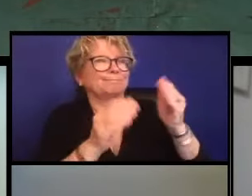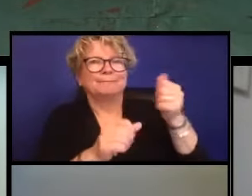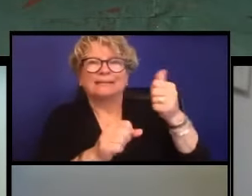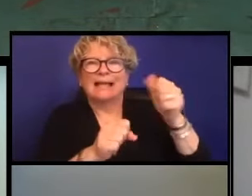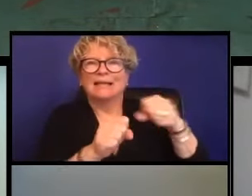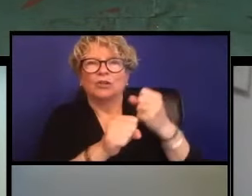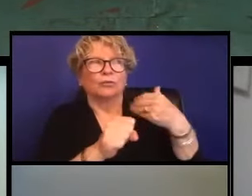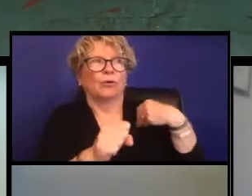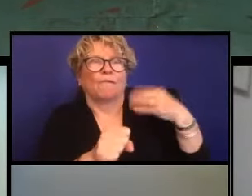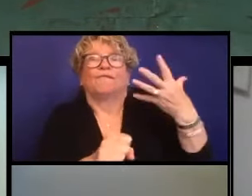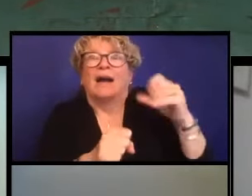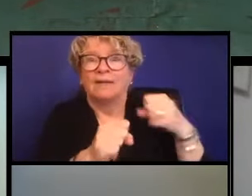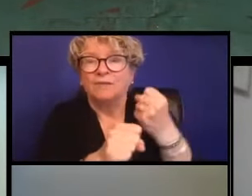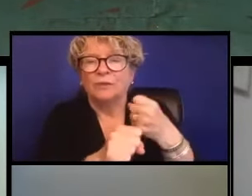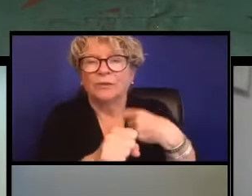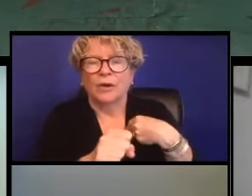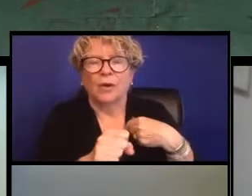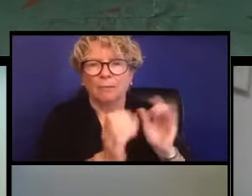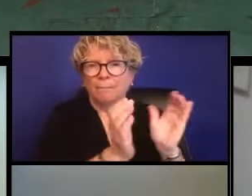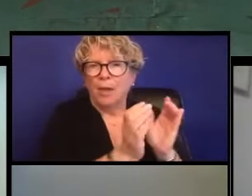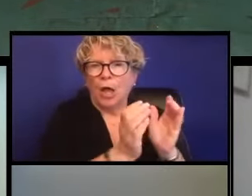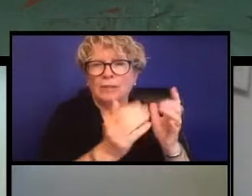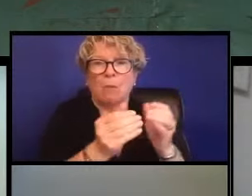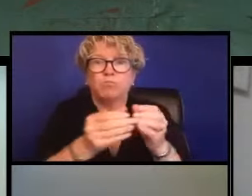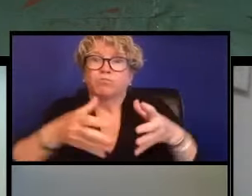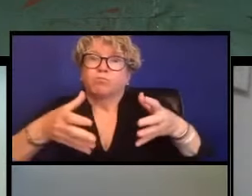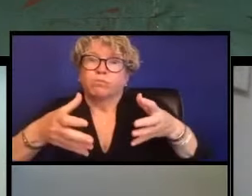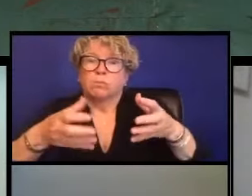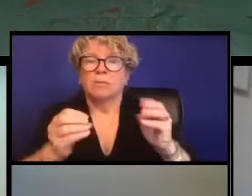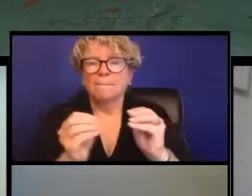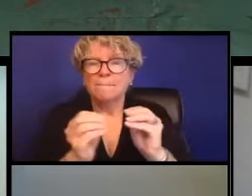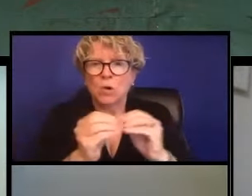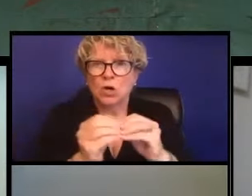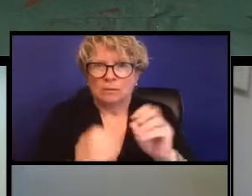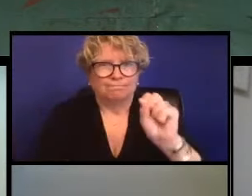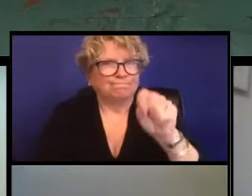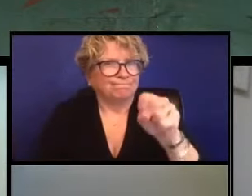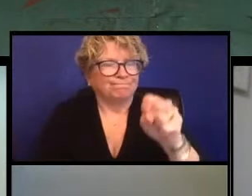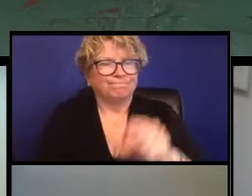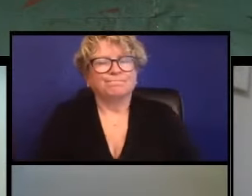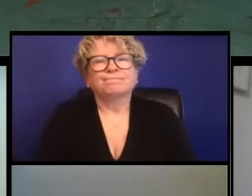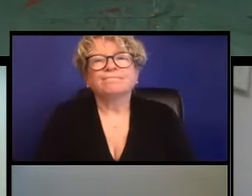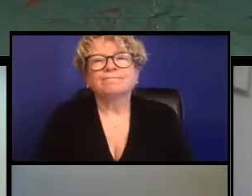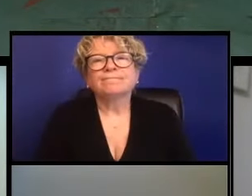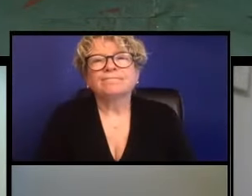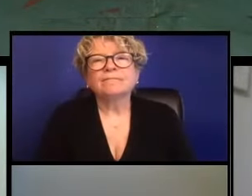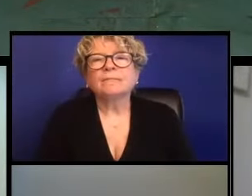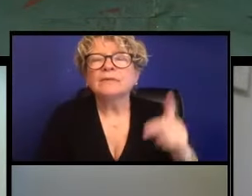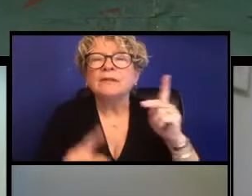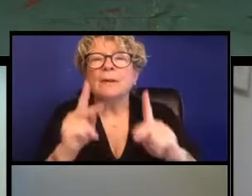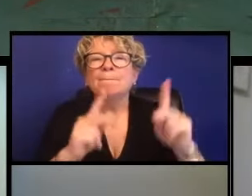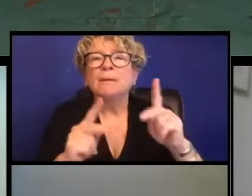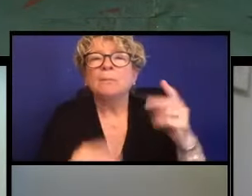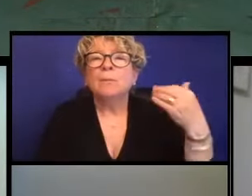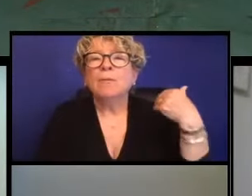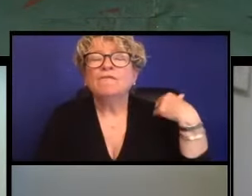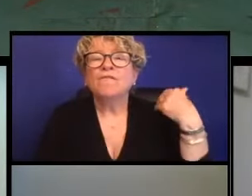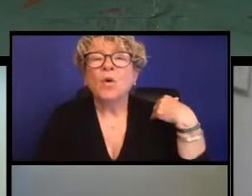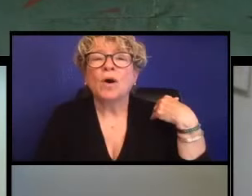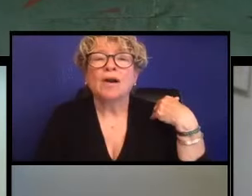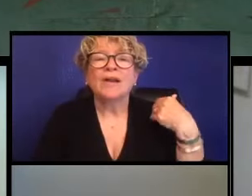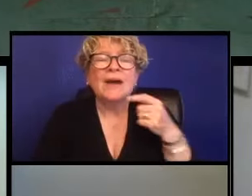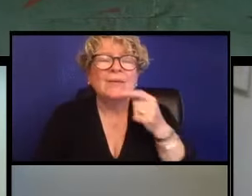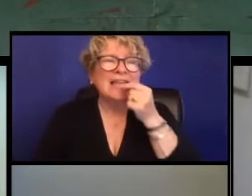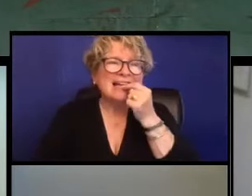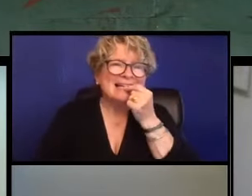ago. The fact that people who first, tentatively sent in their